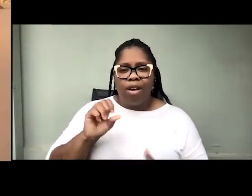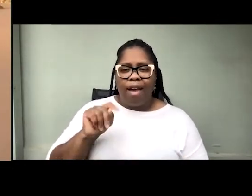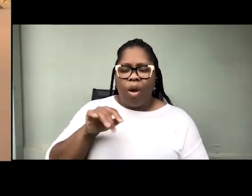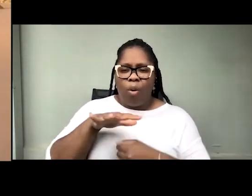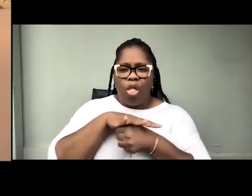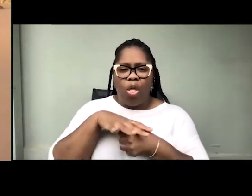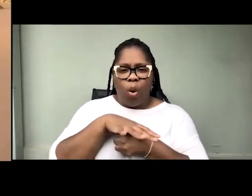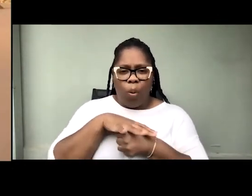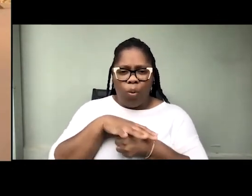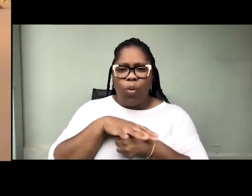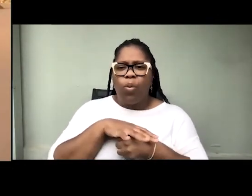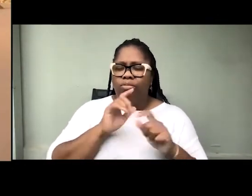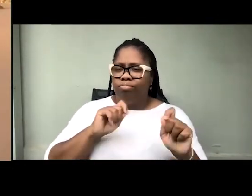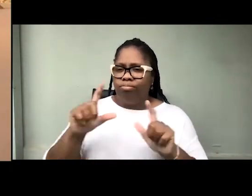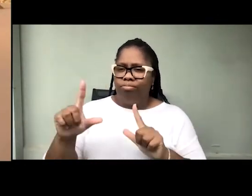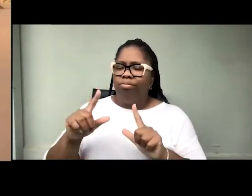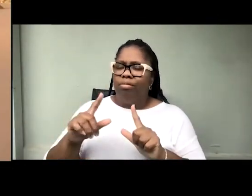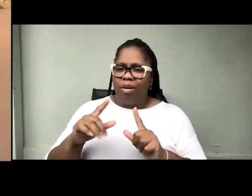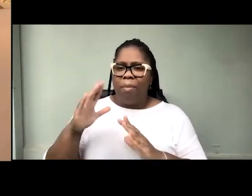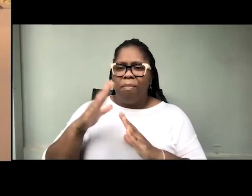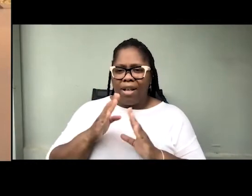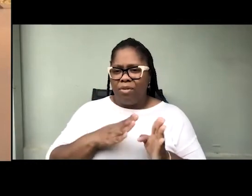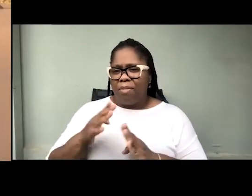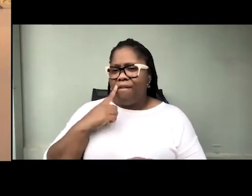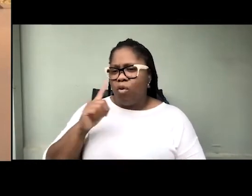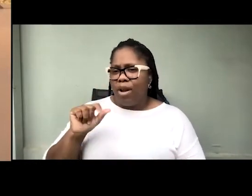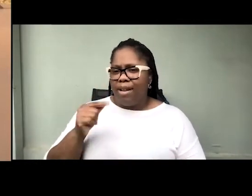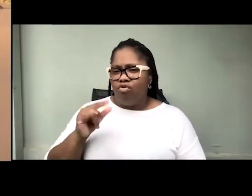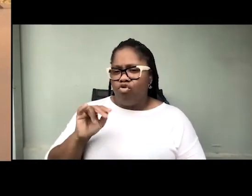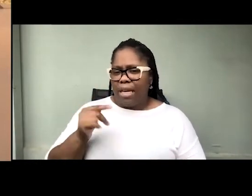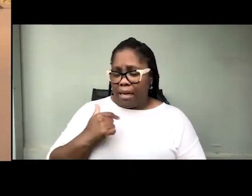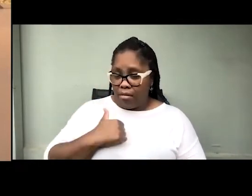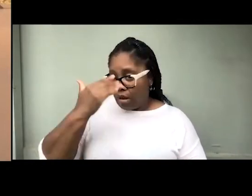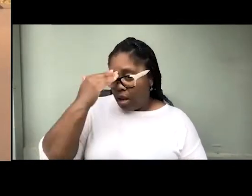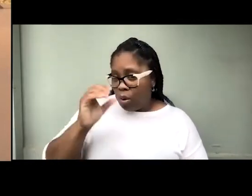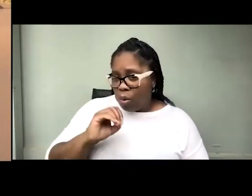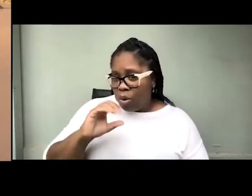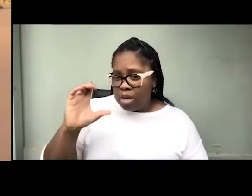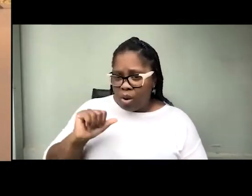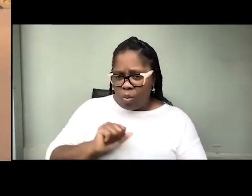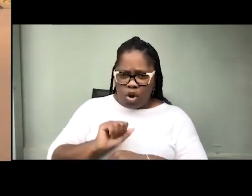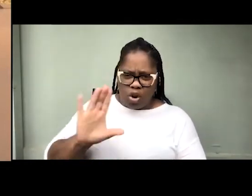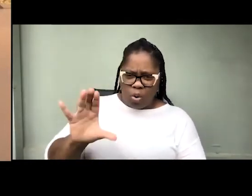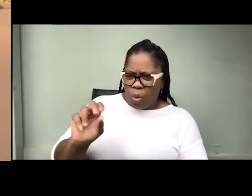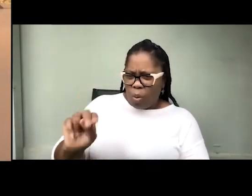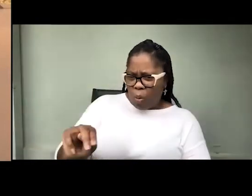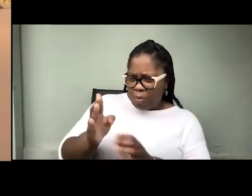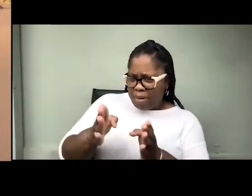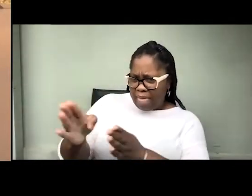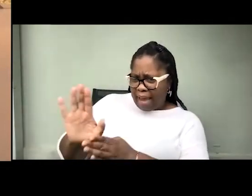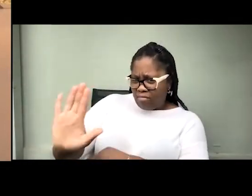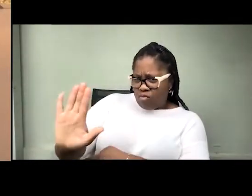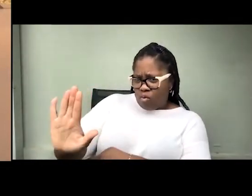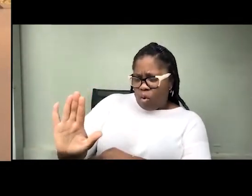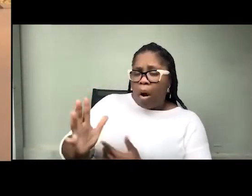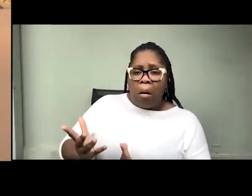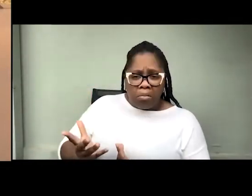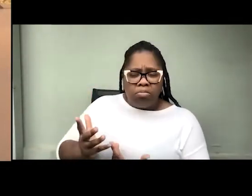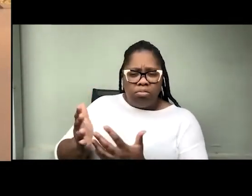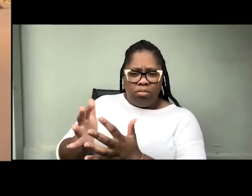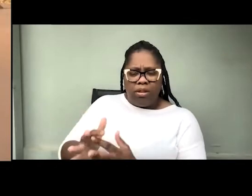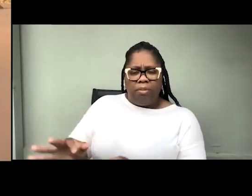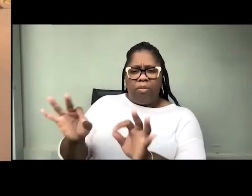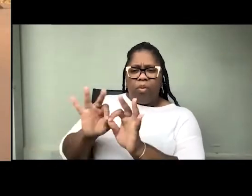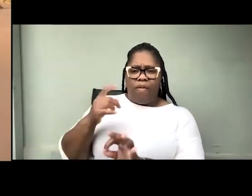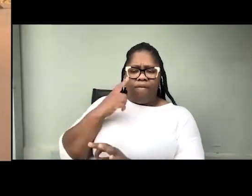local playbook for the master plan for aging. I know Orange County is working on your own, and it's just so important